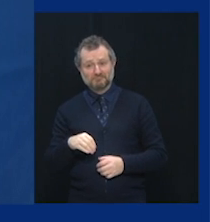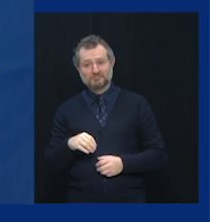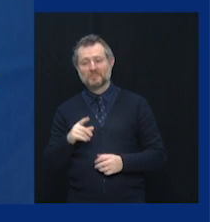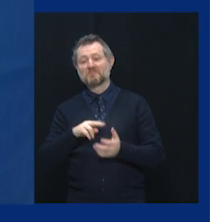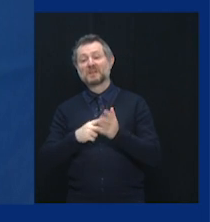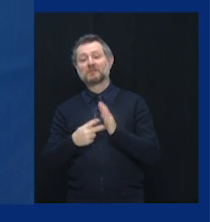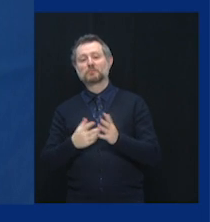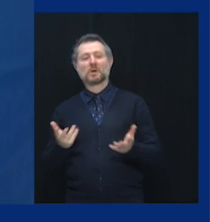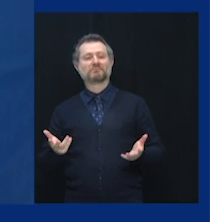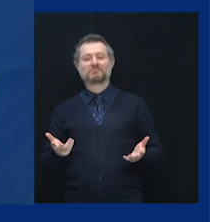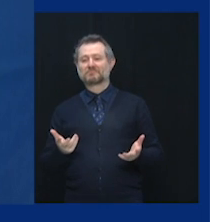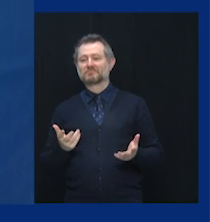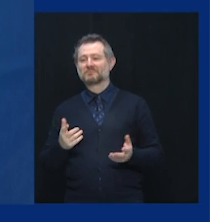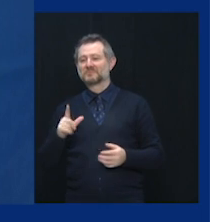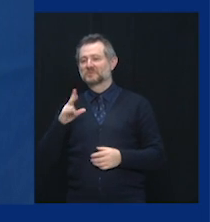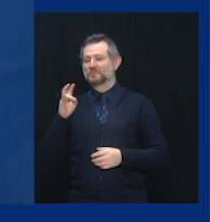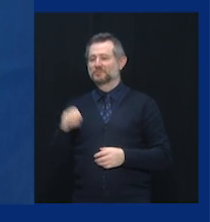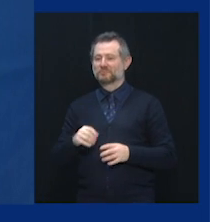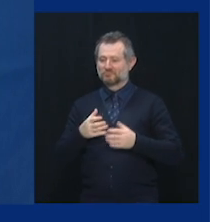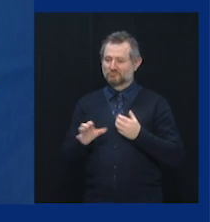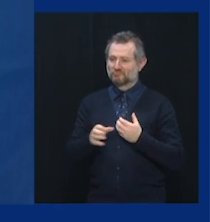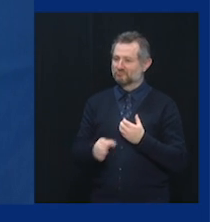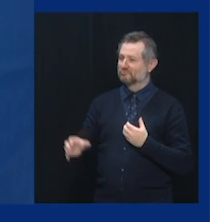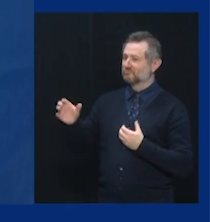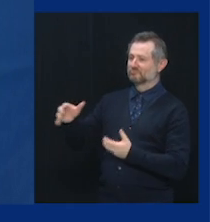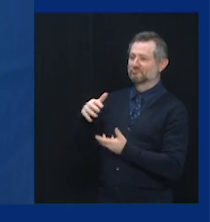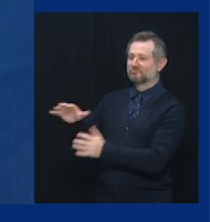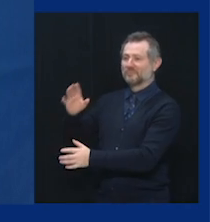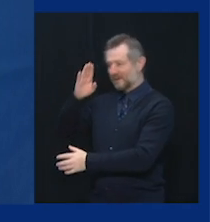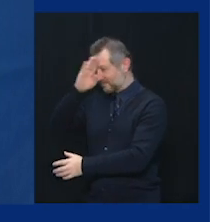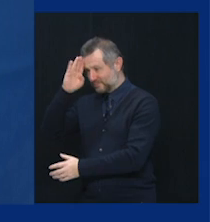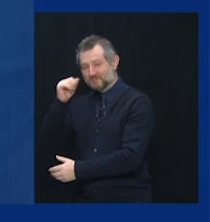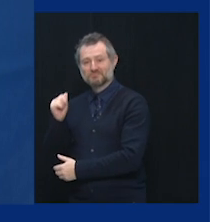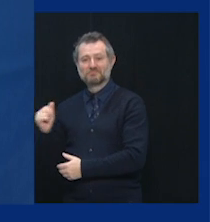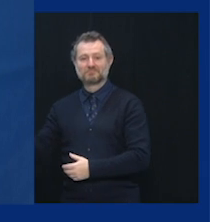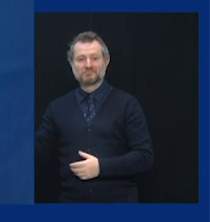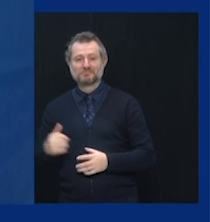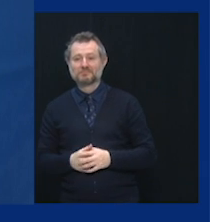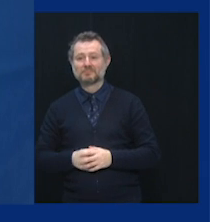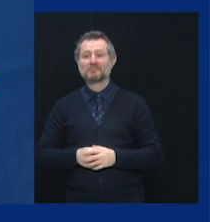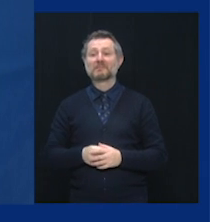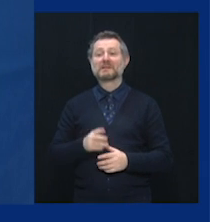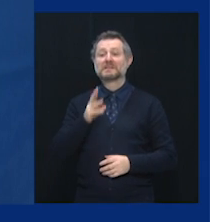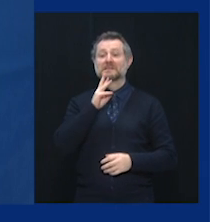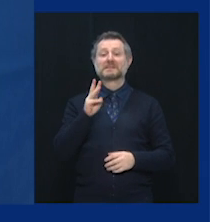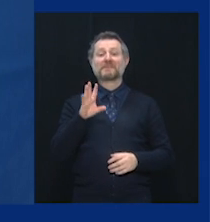27% goes to hospitals, and then 65